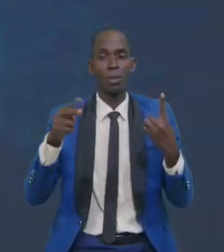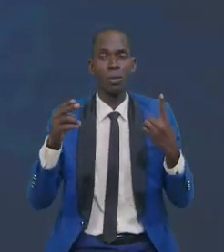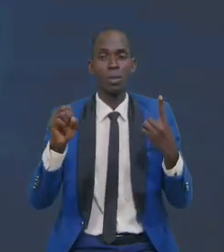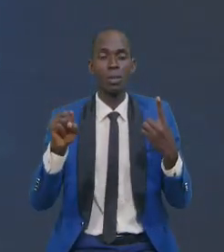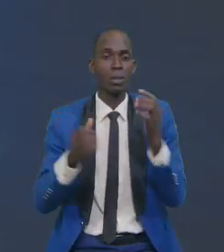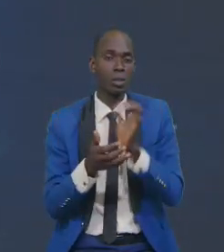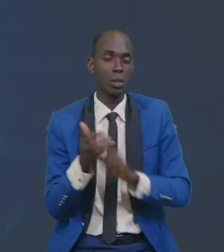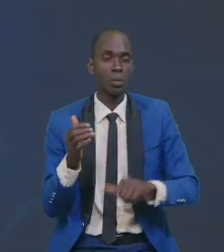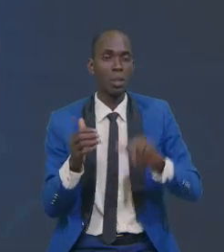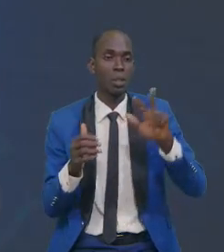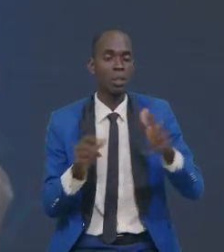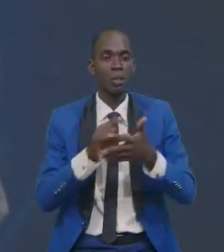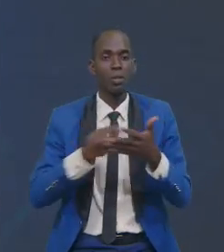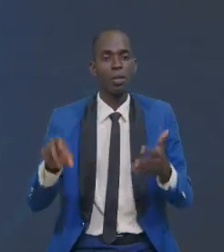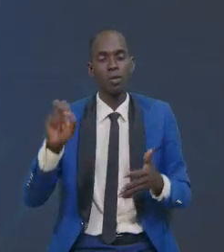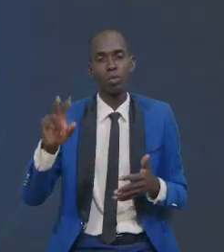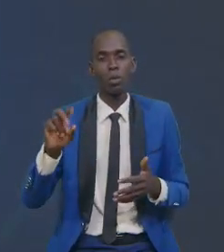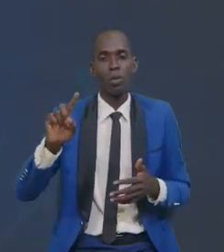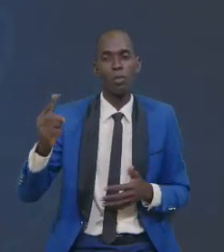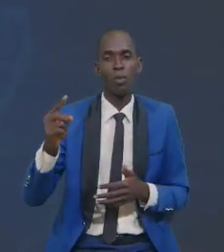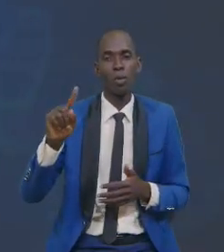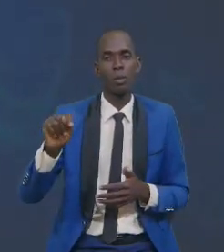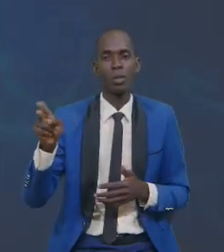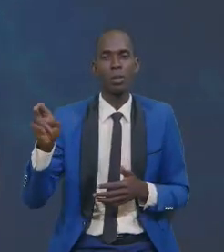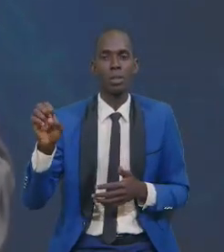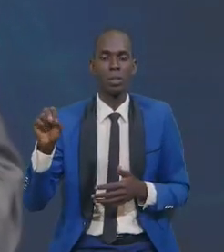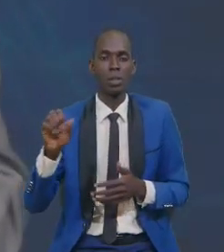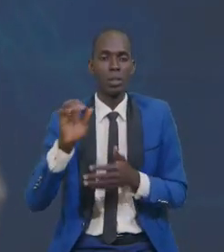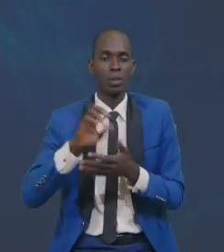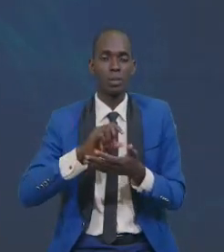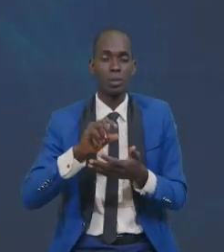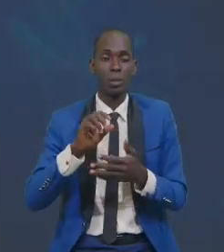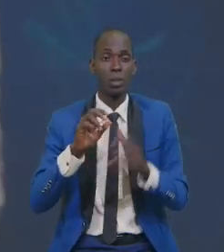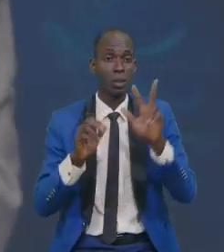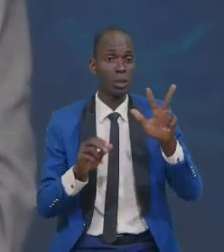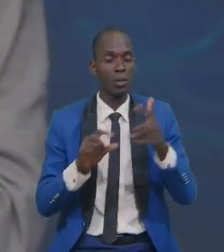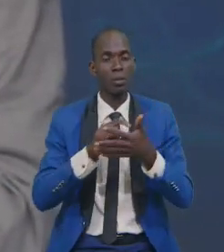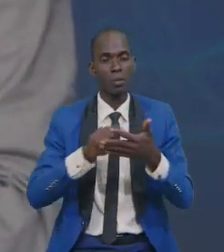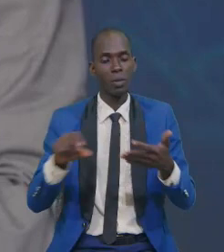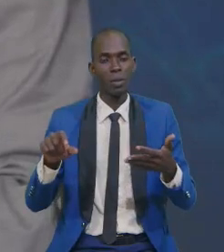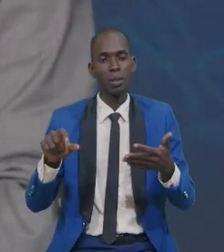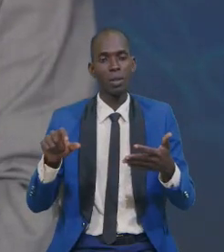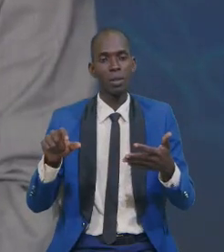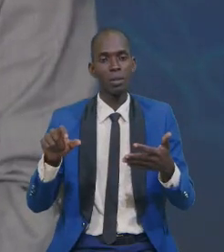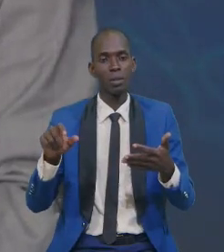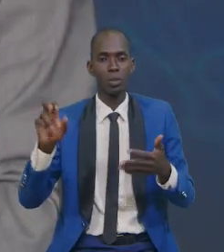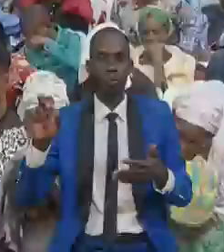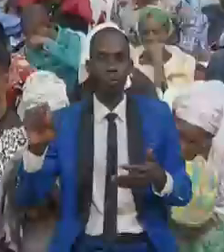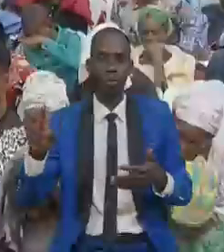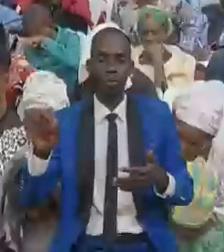I'm reading from verse 12. 1 Thessalonians chapter 3, and we're reading from